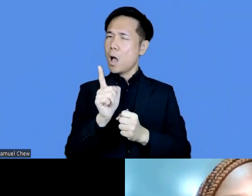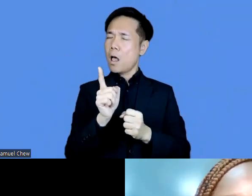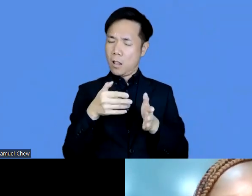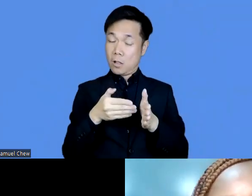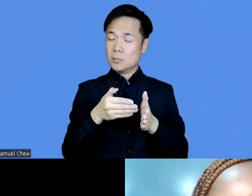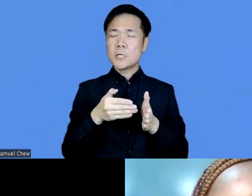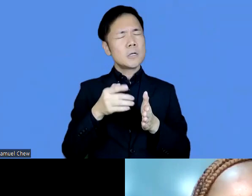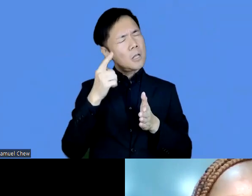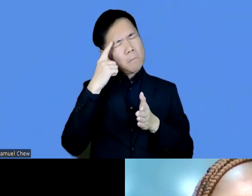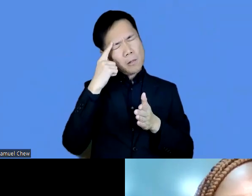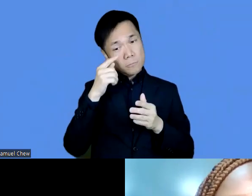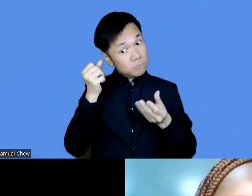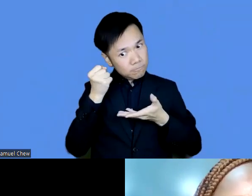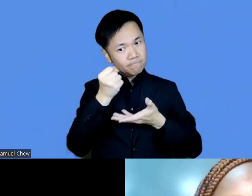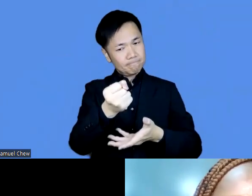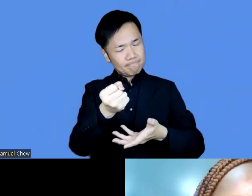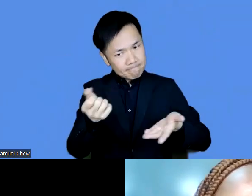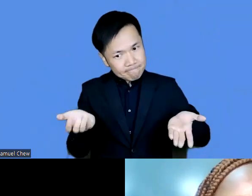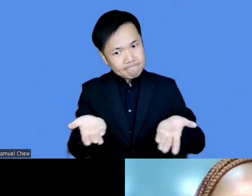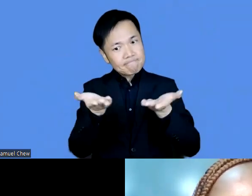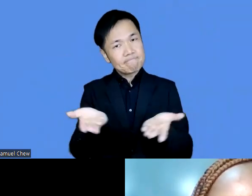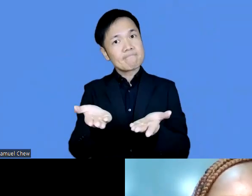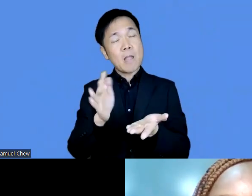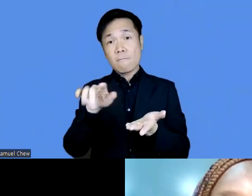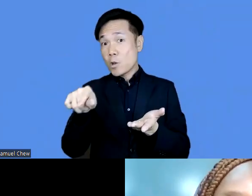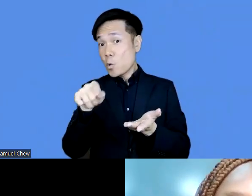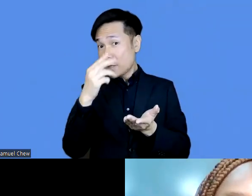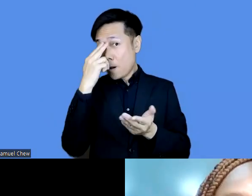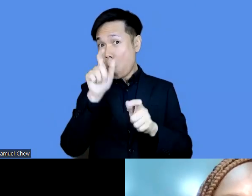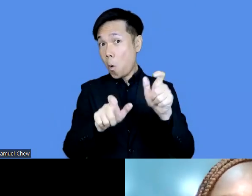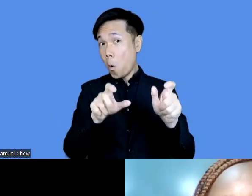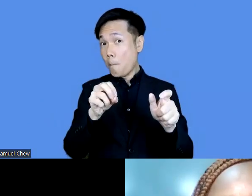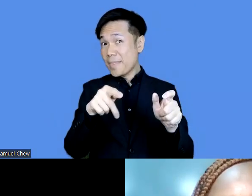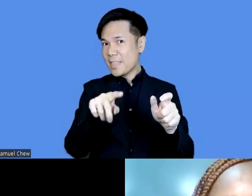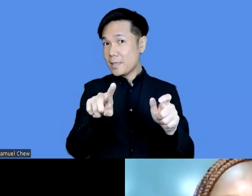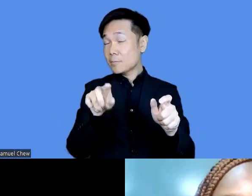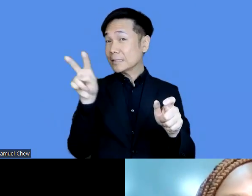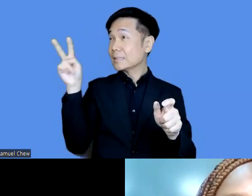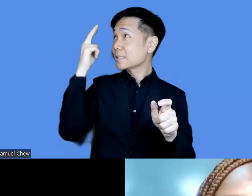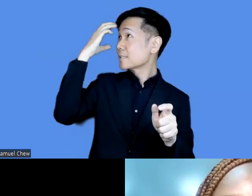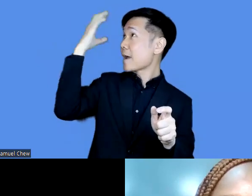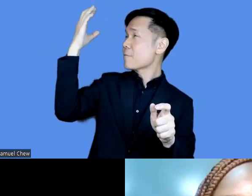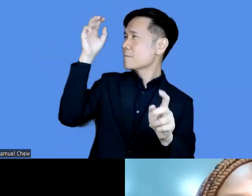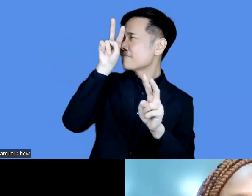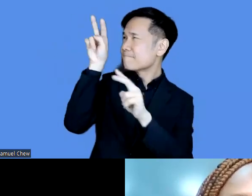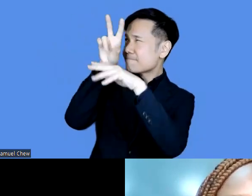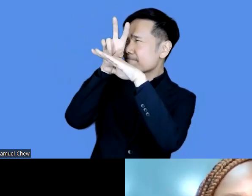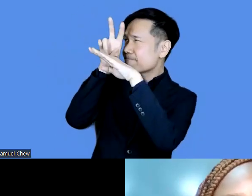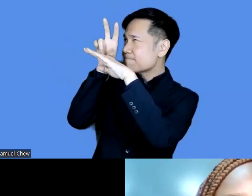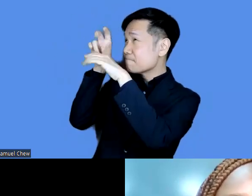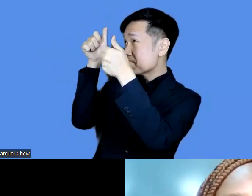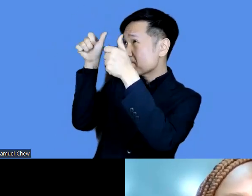in OPDs for them to monitor implementation of government commitments on data on persons with